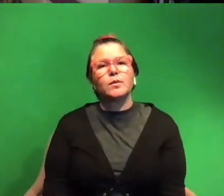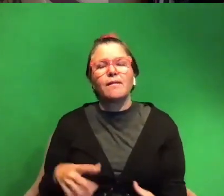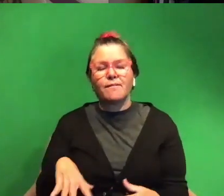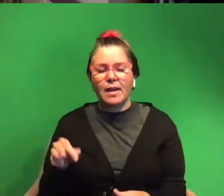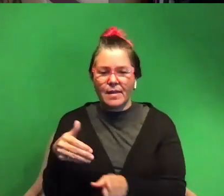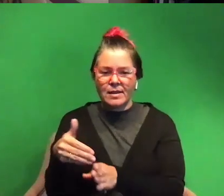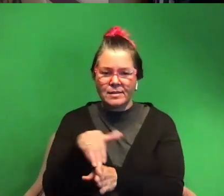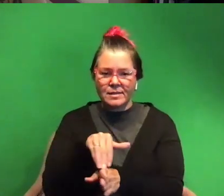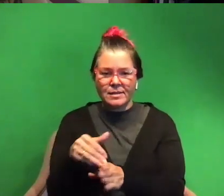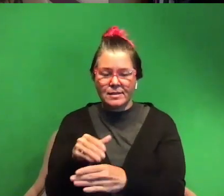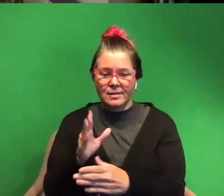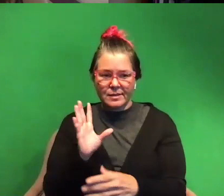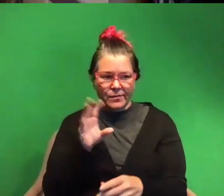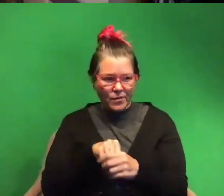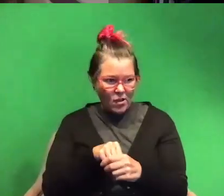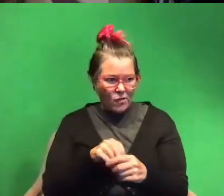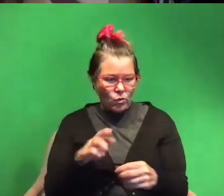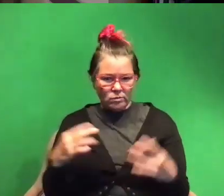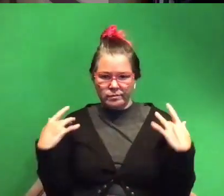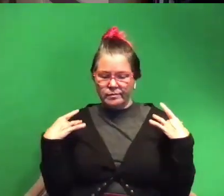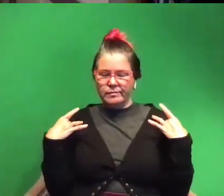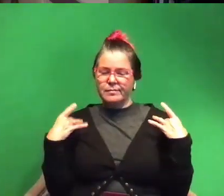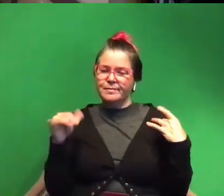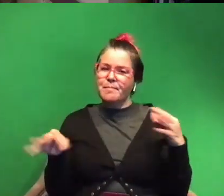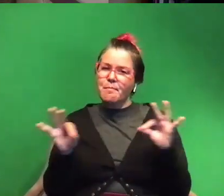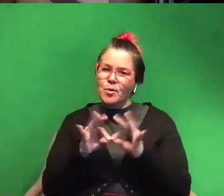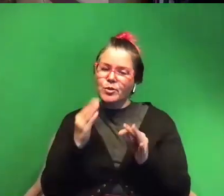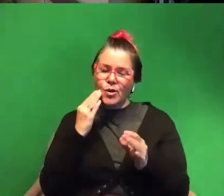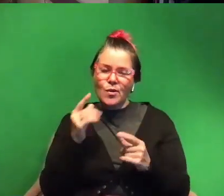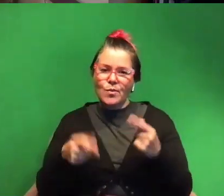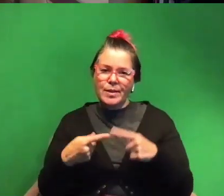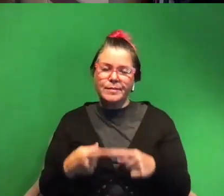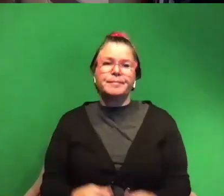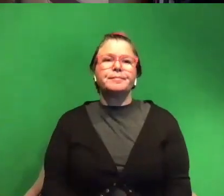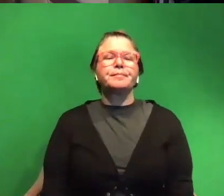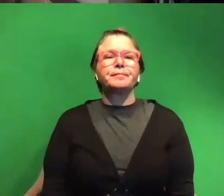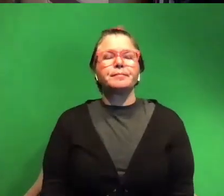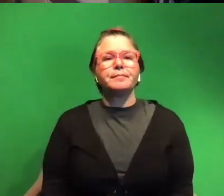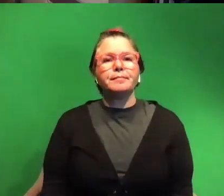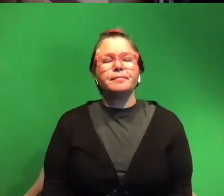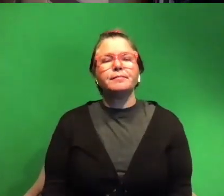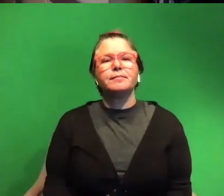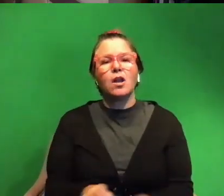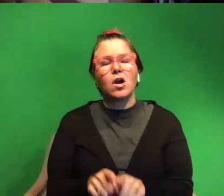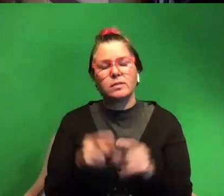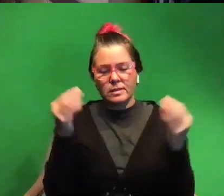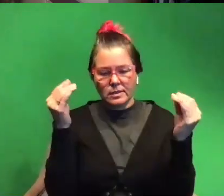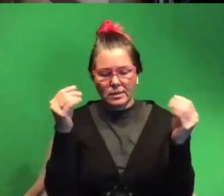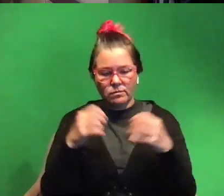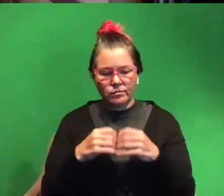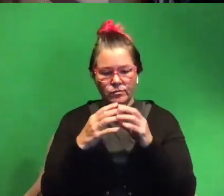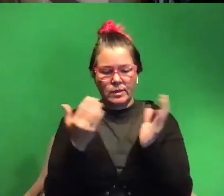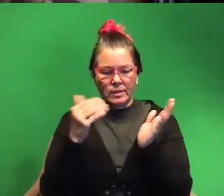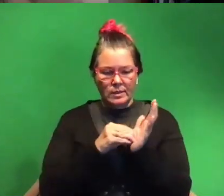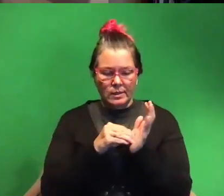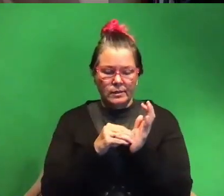where intervention is necessary is really important. But a lot of times thinking about restoring corals, one of